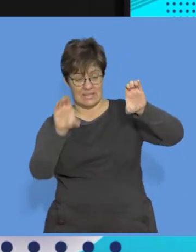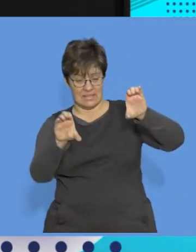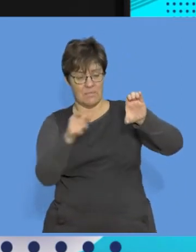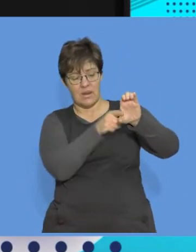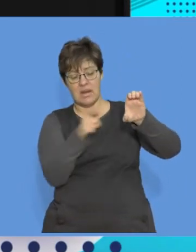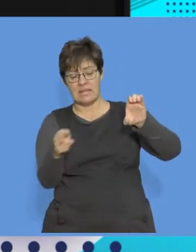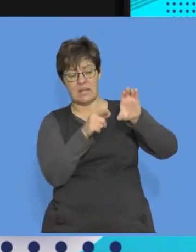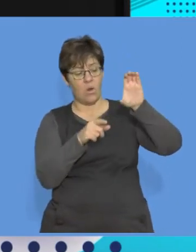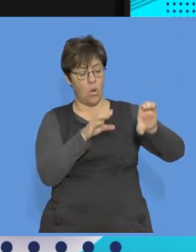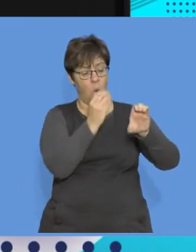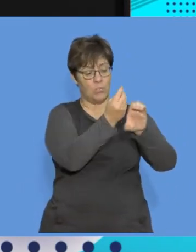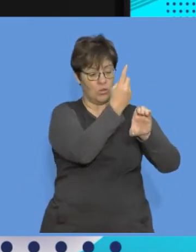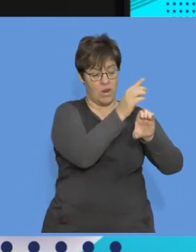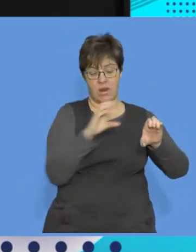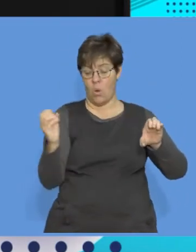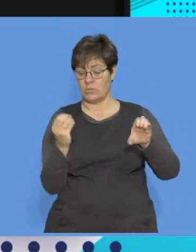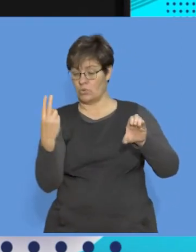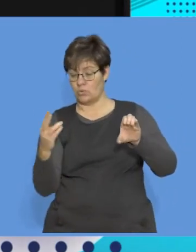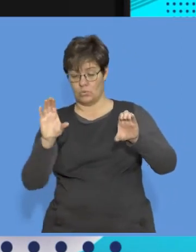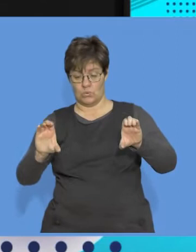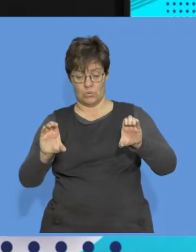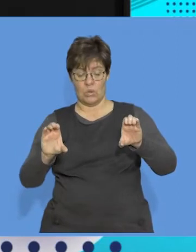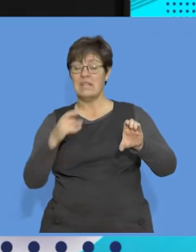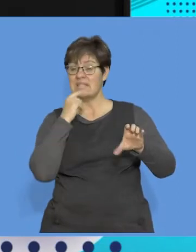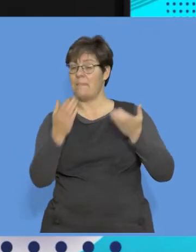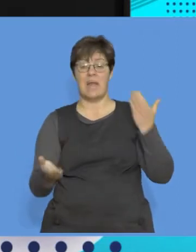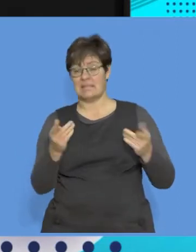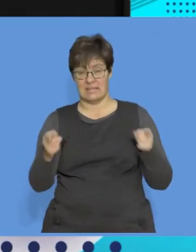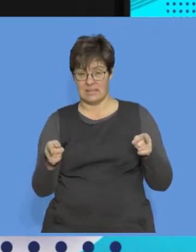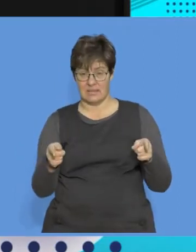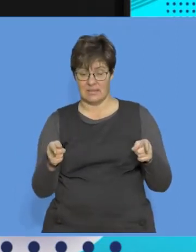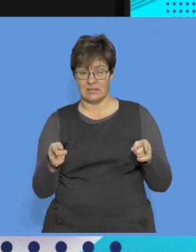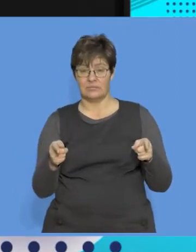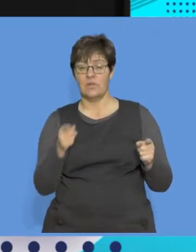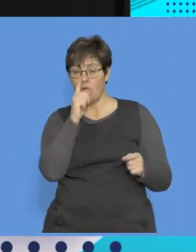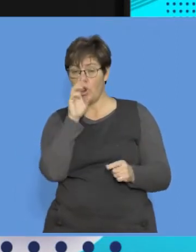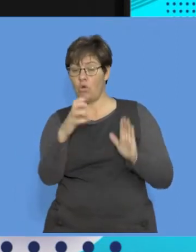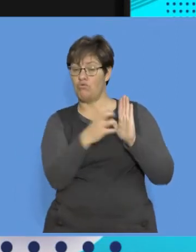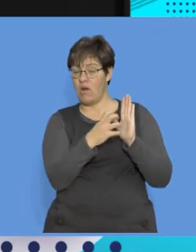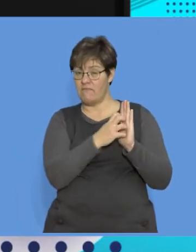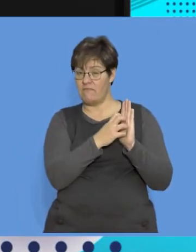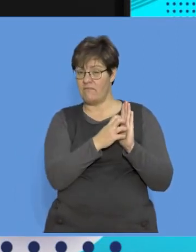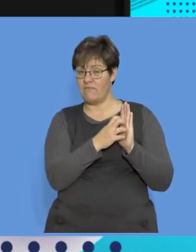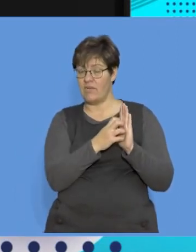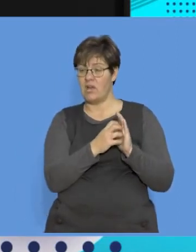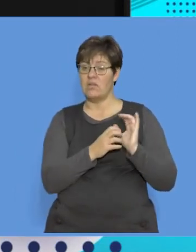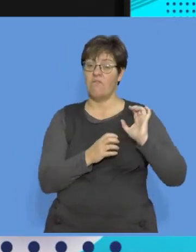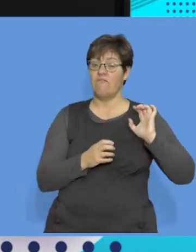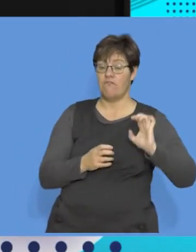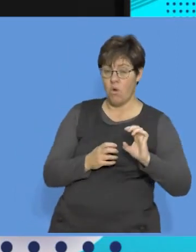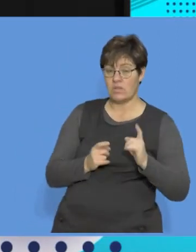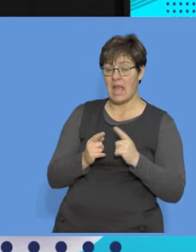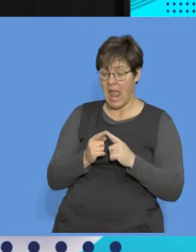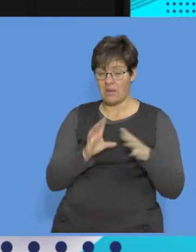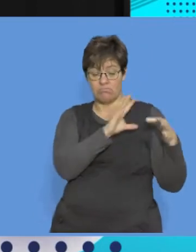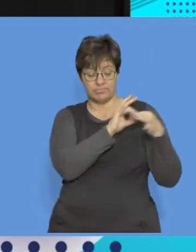So they're not saying mass here. And if we looked at the graph, we'll see the graph is force and it's related to the distance.